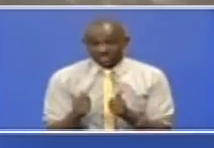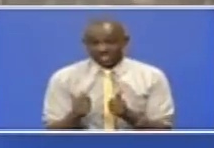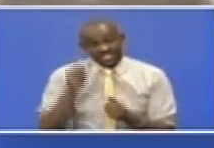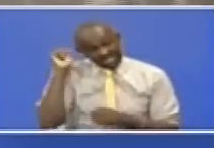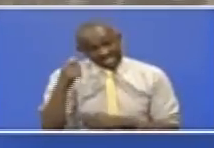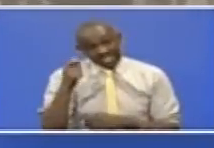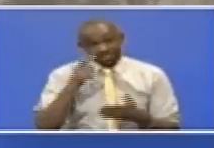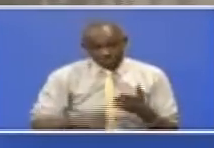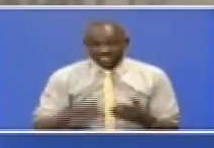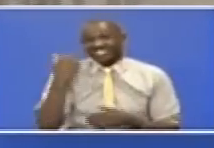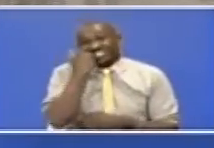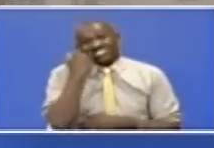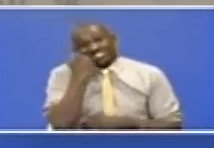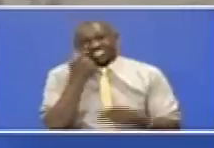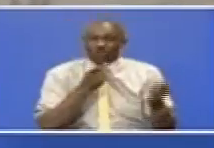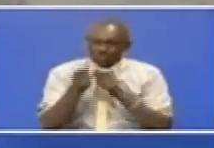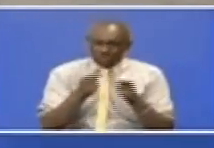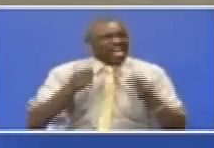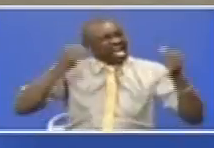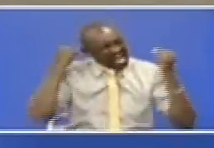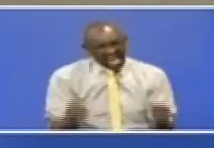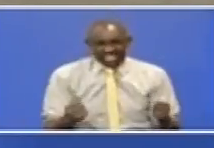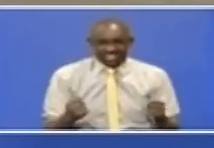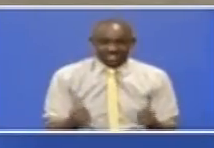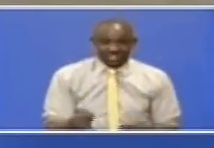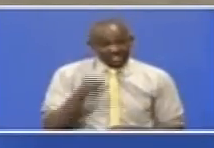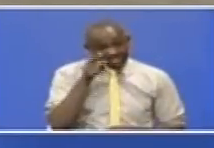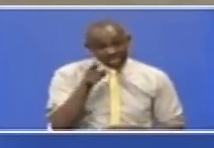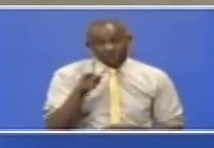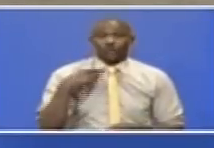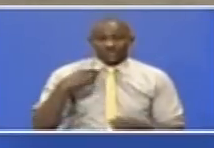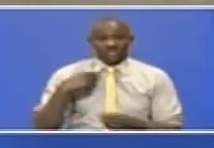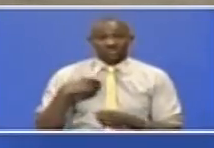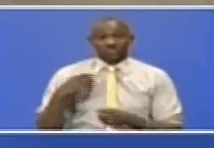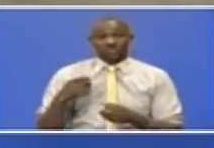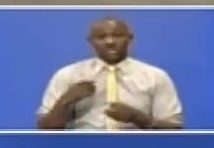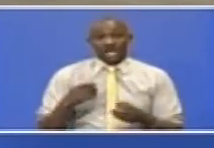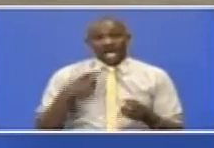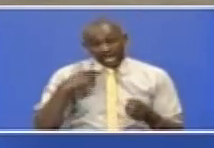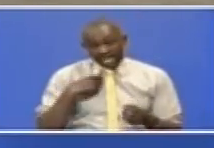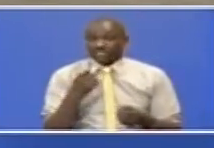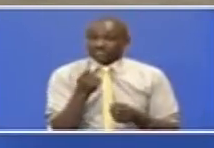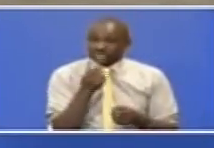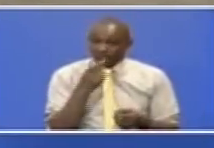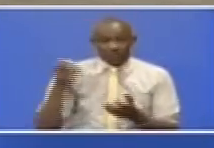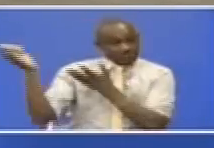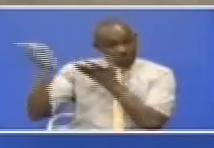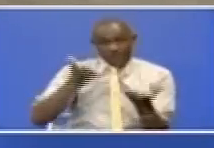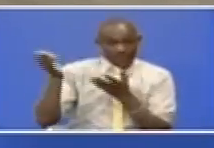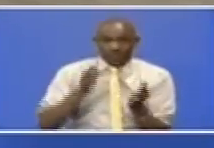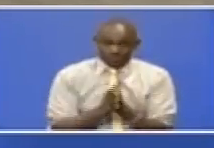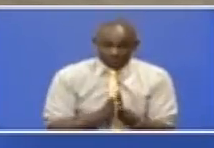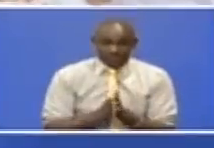Kenya is disease control. In fact, that is one reason why we can't export a lot of our, not only our beef, but also